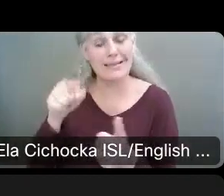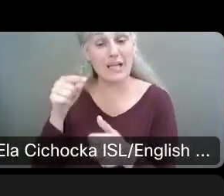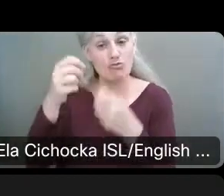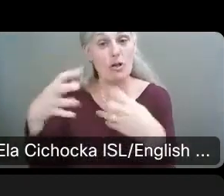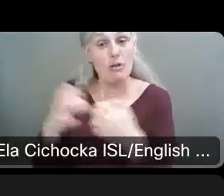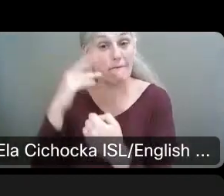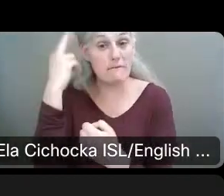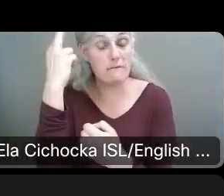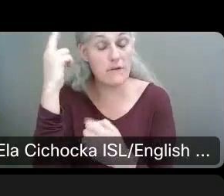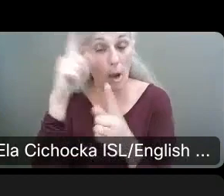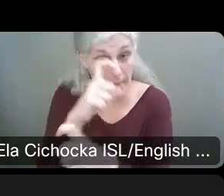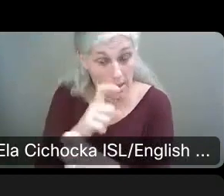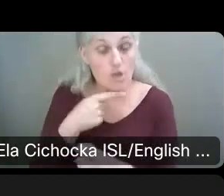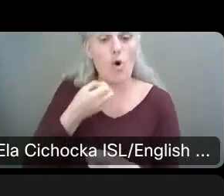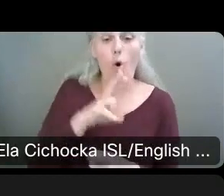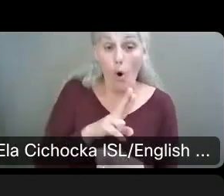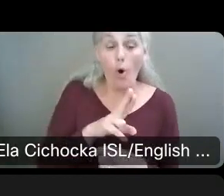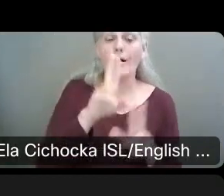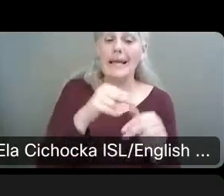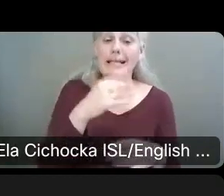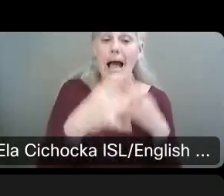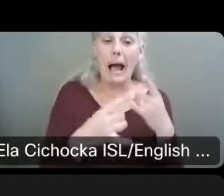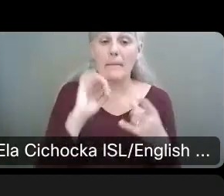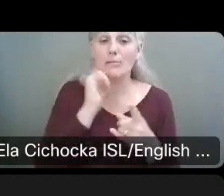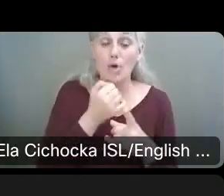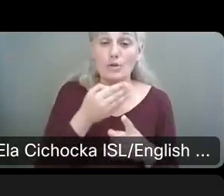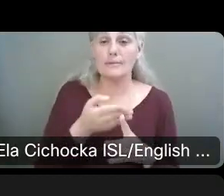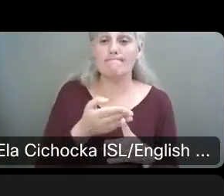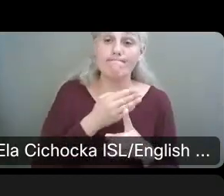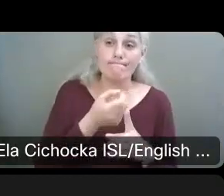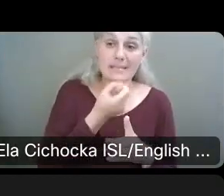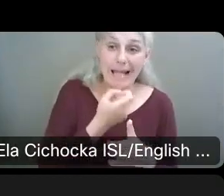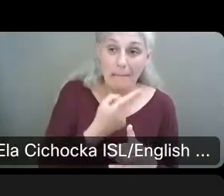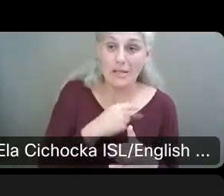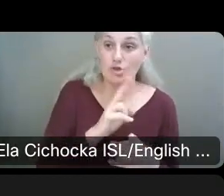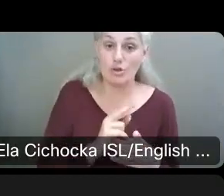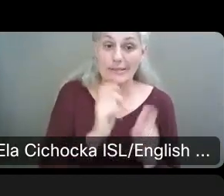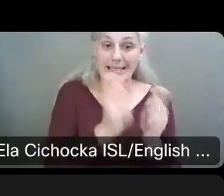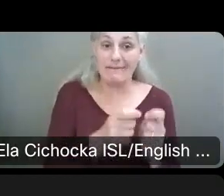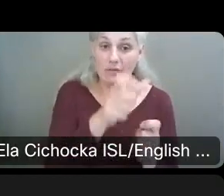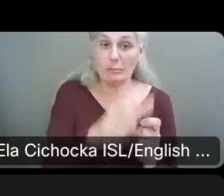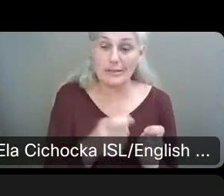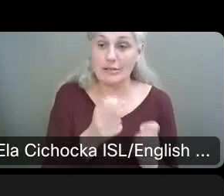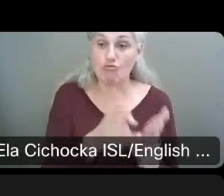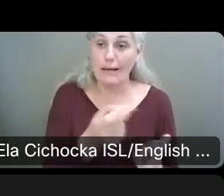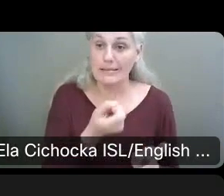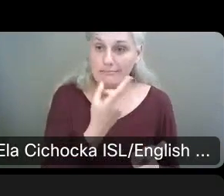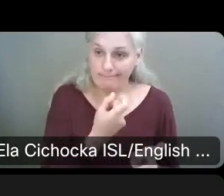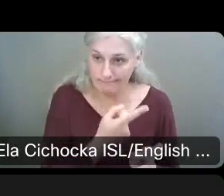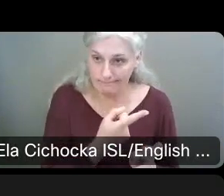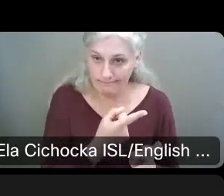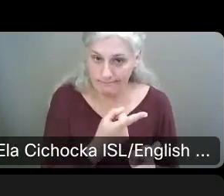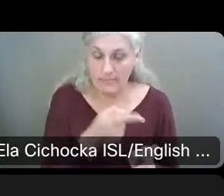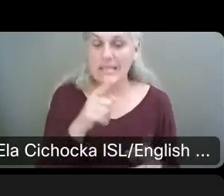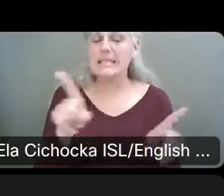it might happen because the prophylactic drug wasn't administered. So the